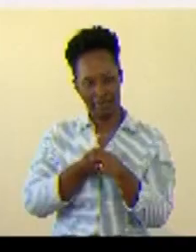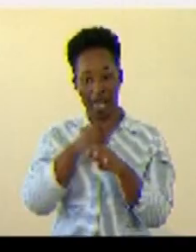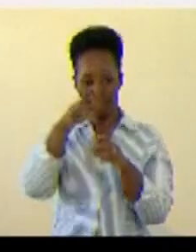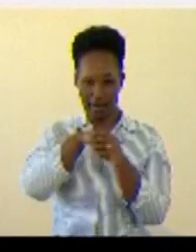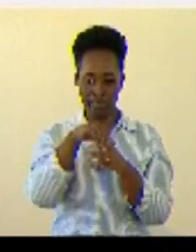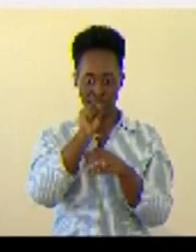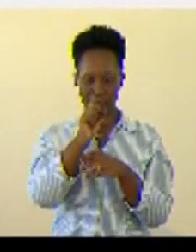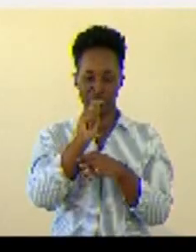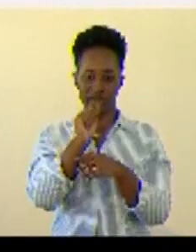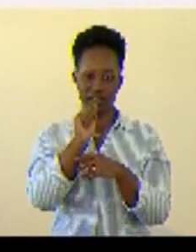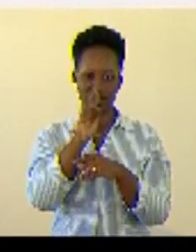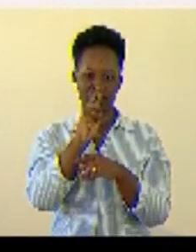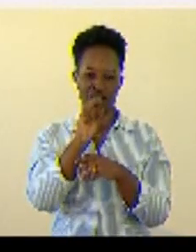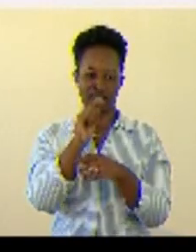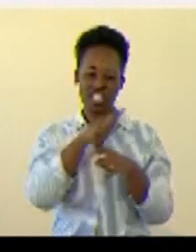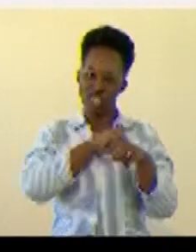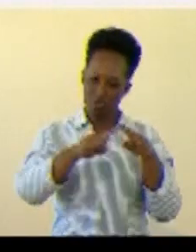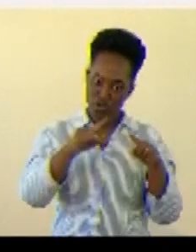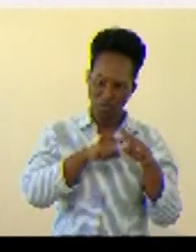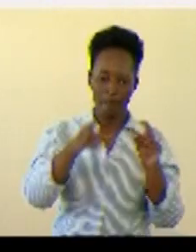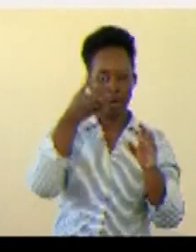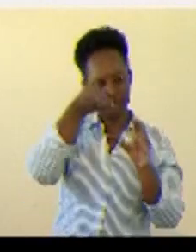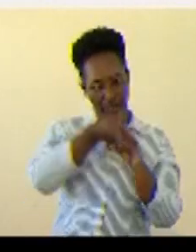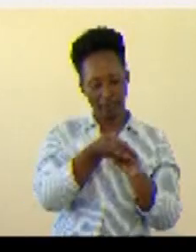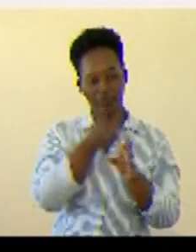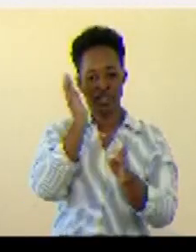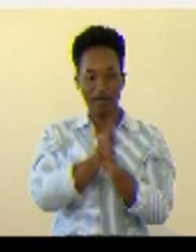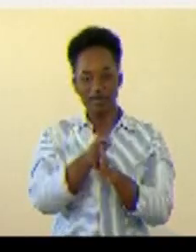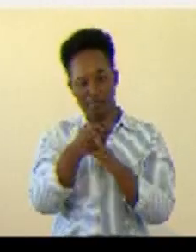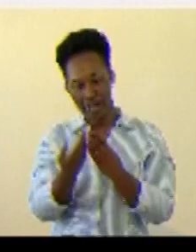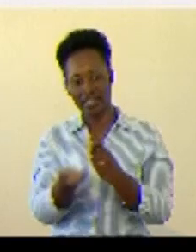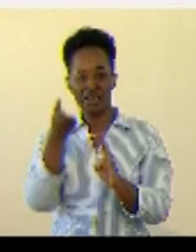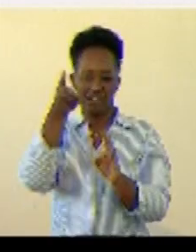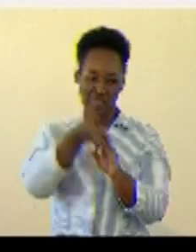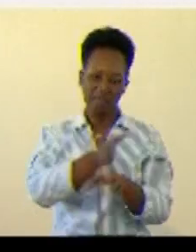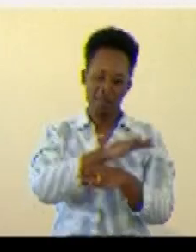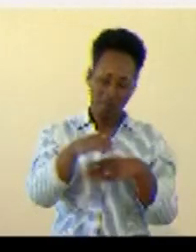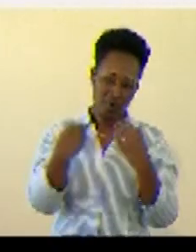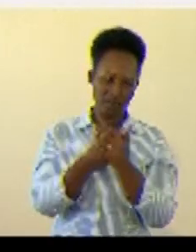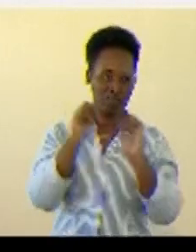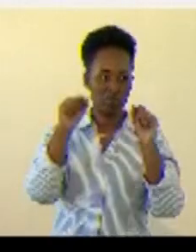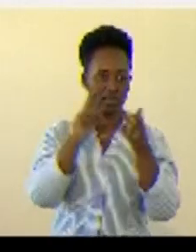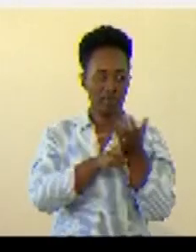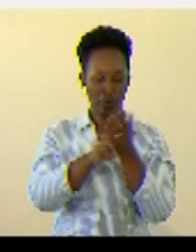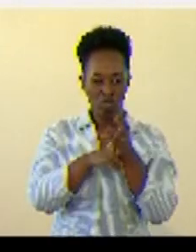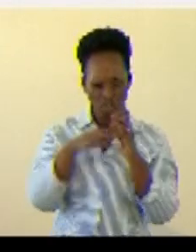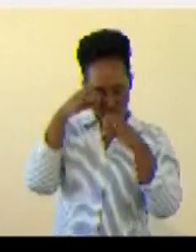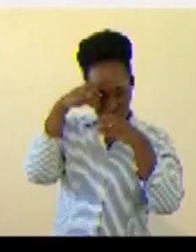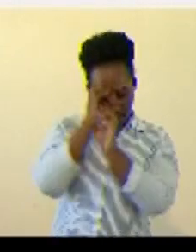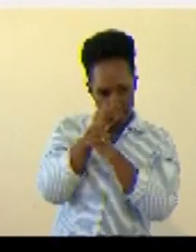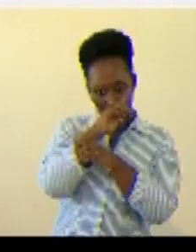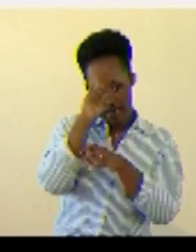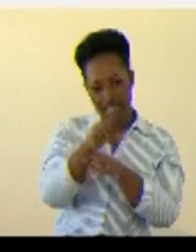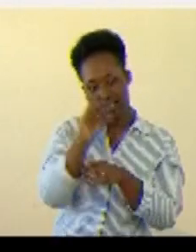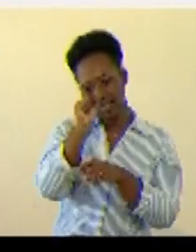starch. Sweet potato contains starch. Cassava contains starch. All of them, we can use them to test the presence of starch in